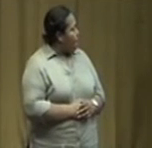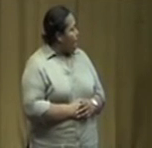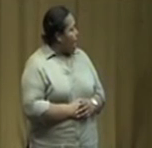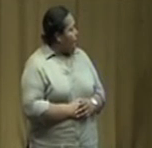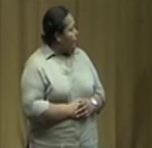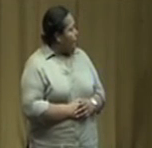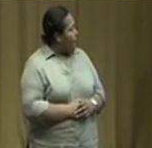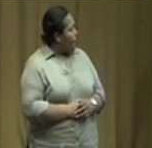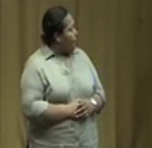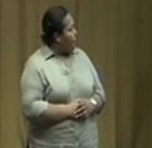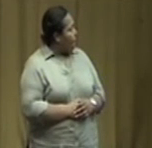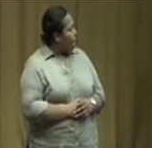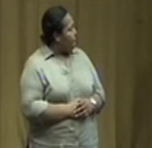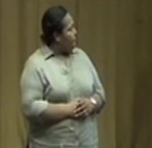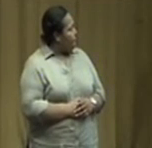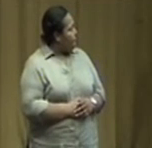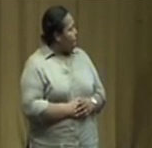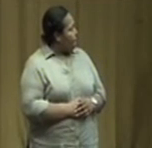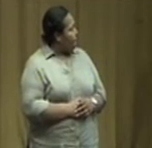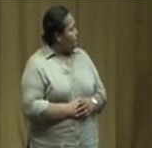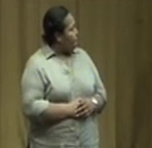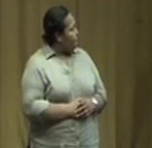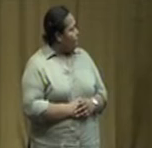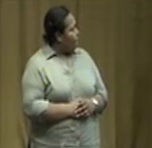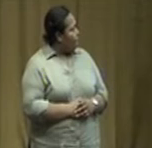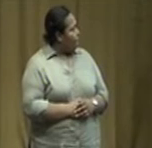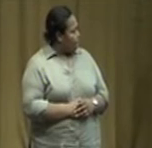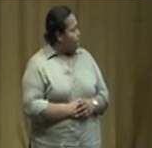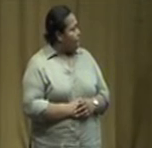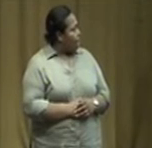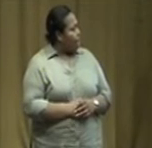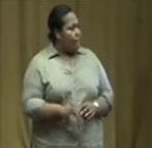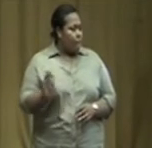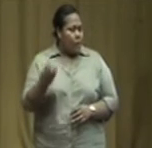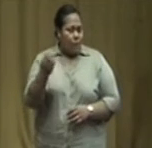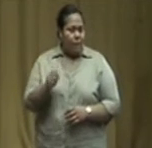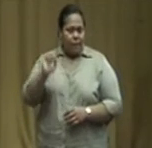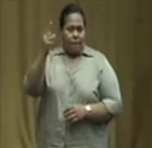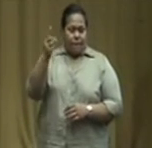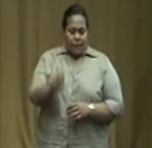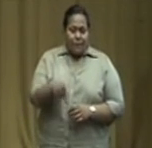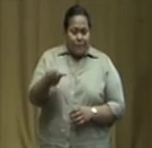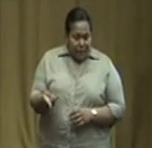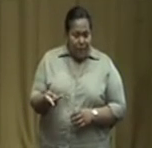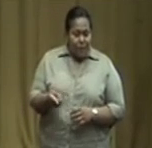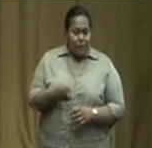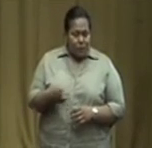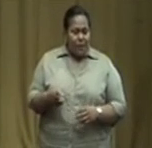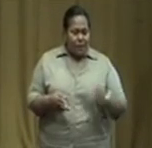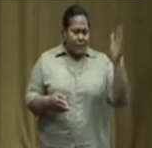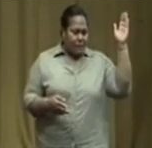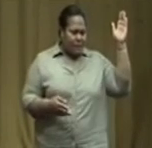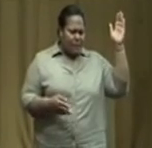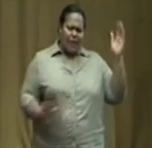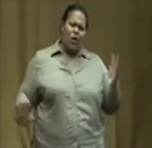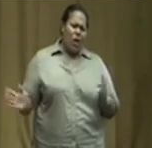learning pathways. That was the first page of the learning pathway, right? Then the sub-pages of those learning pathways. So it's just a